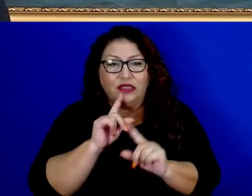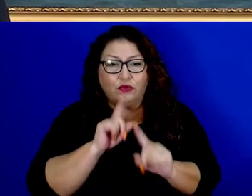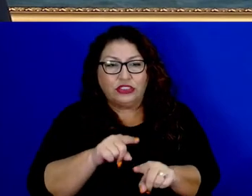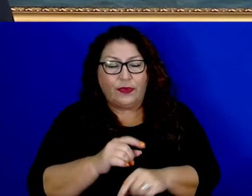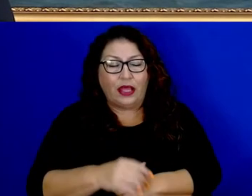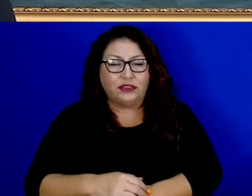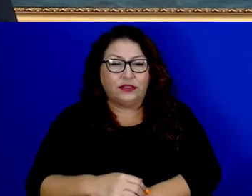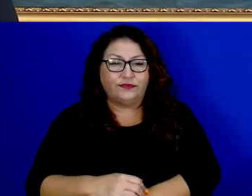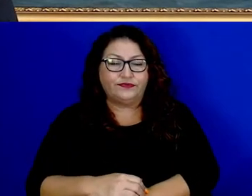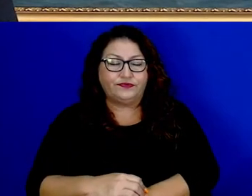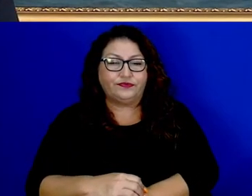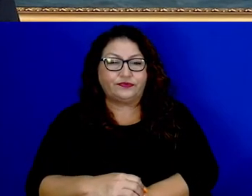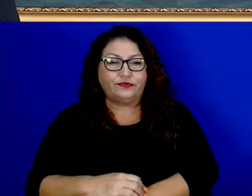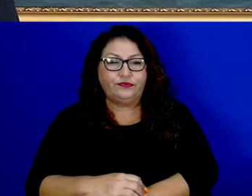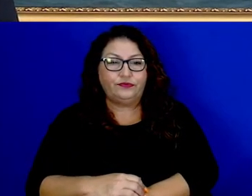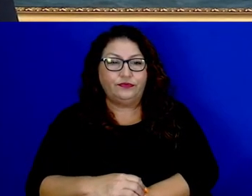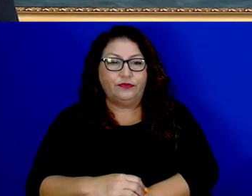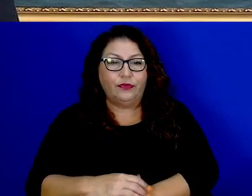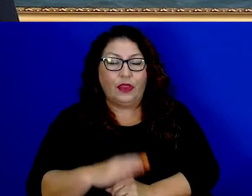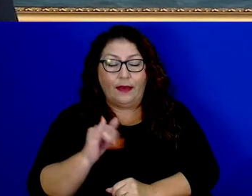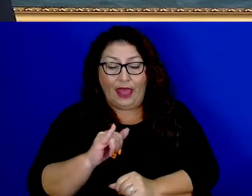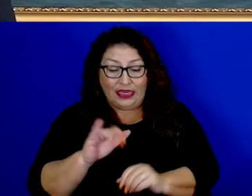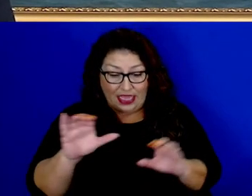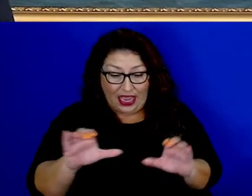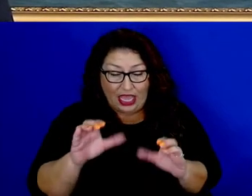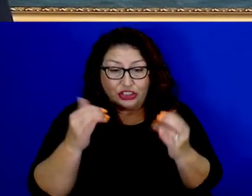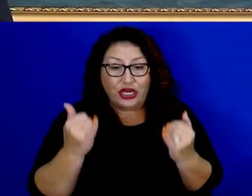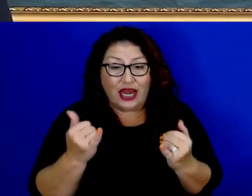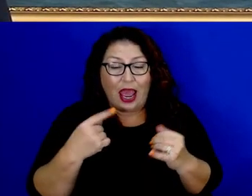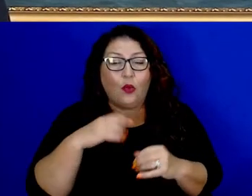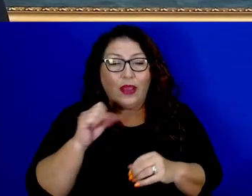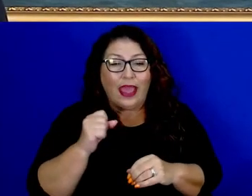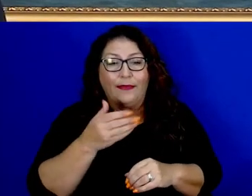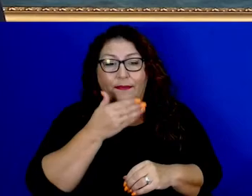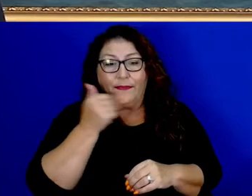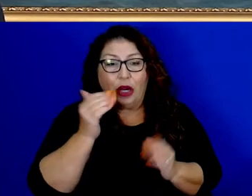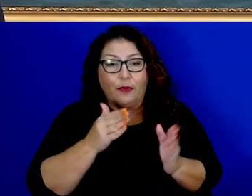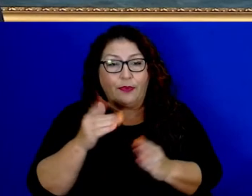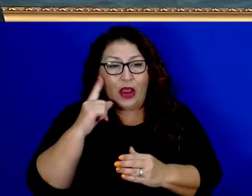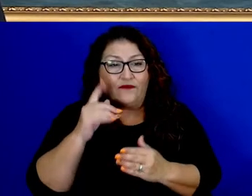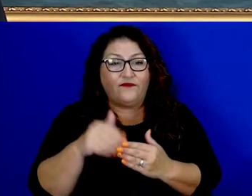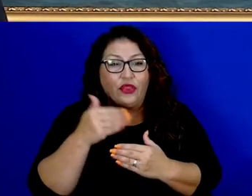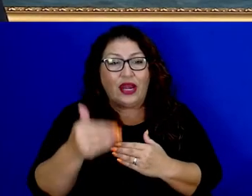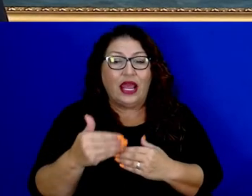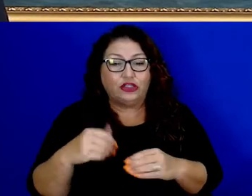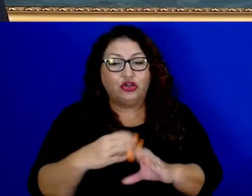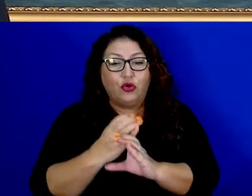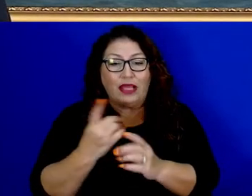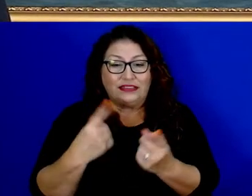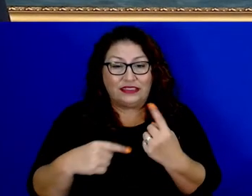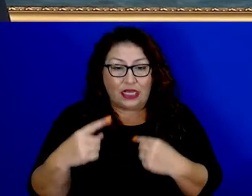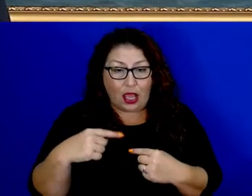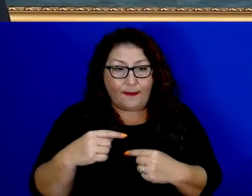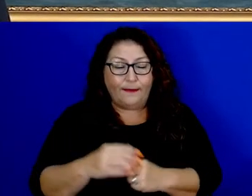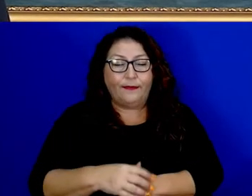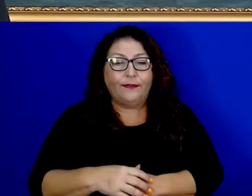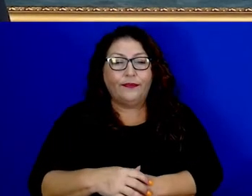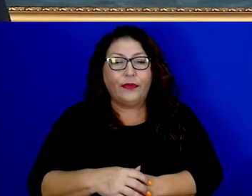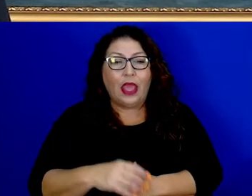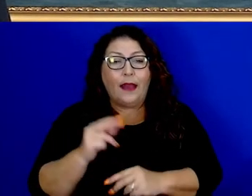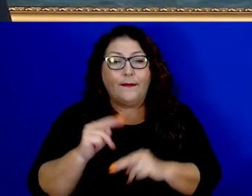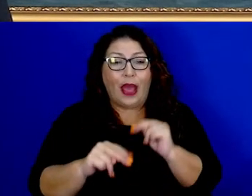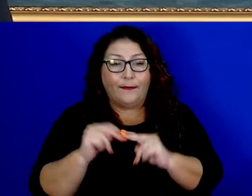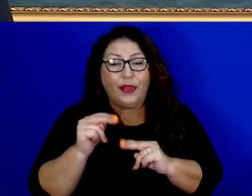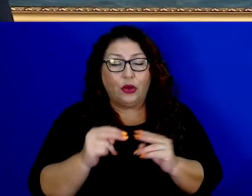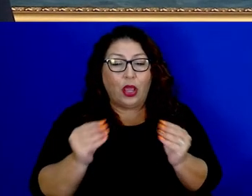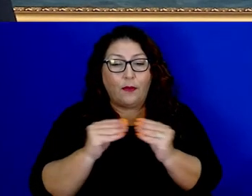By taking action now, we can be better prepared for the next crisis to come. And by building a more inclusive and